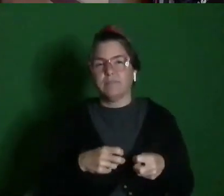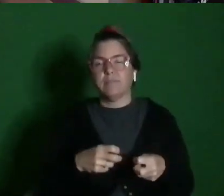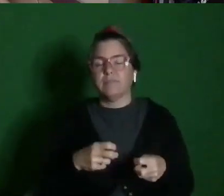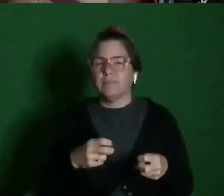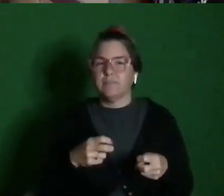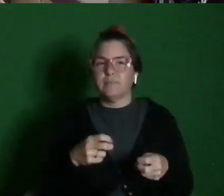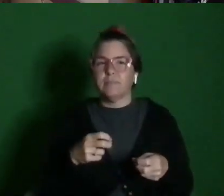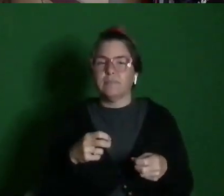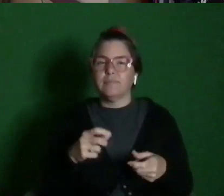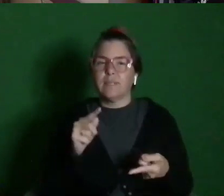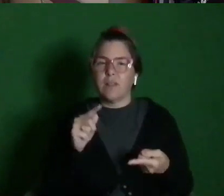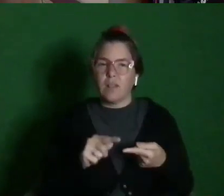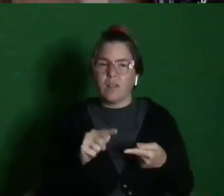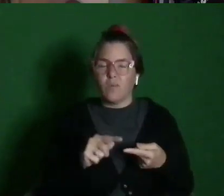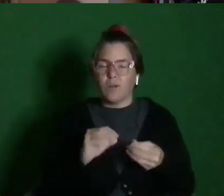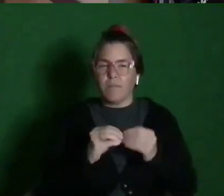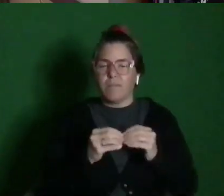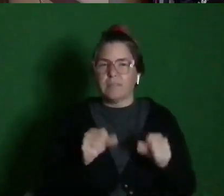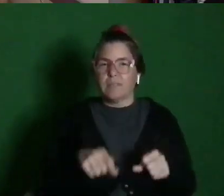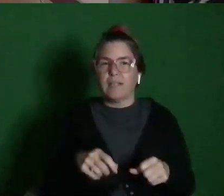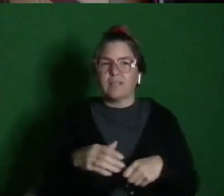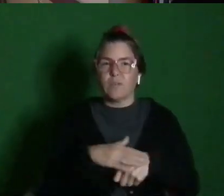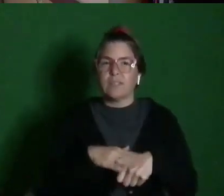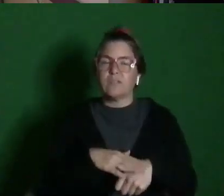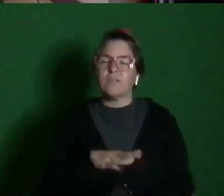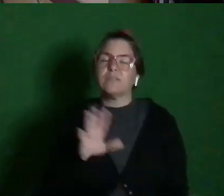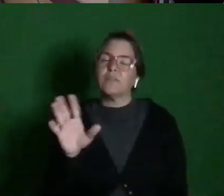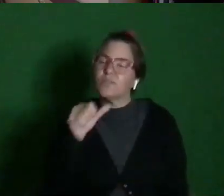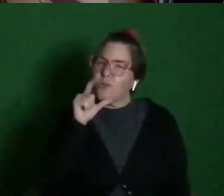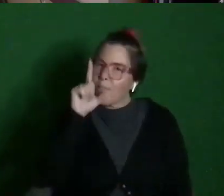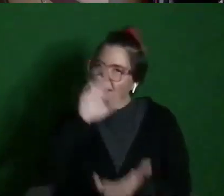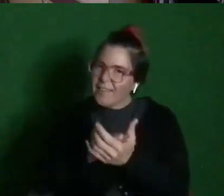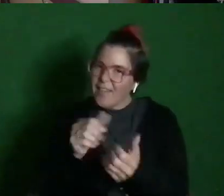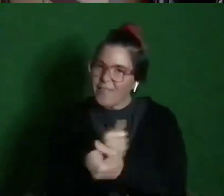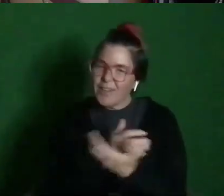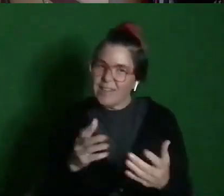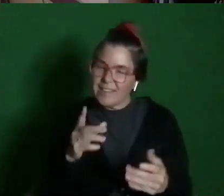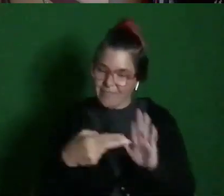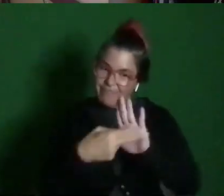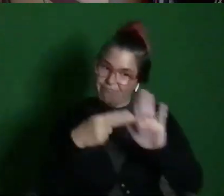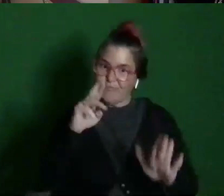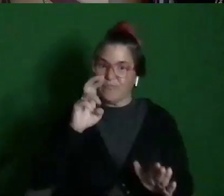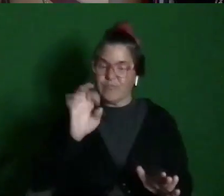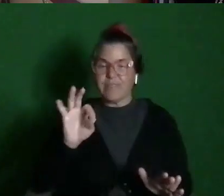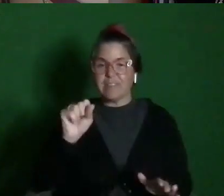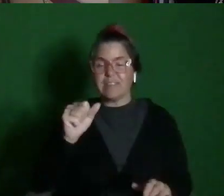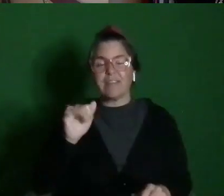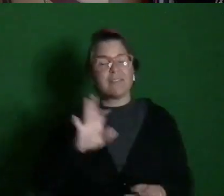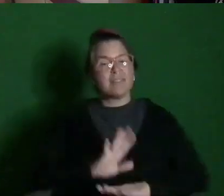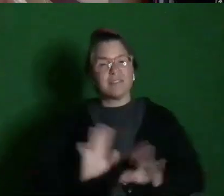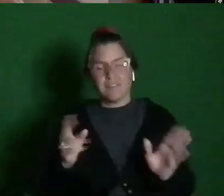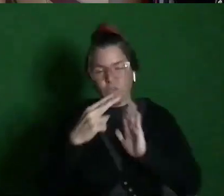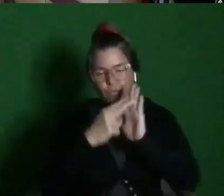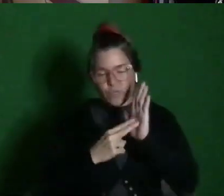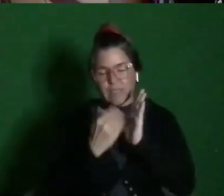lower concentrations. So yeah, things like sunscreen. So don't believe it. If it says reef safe on the bottle, you're going to read the ingredients.